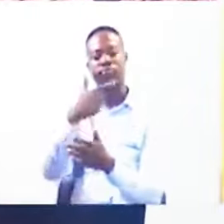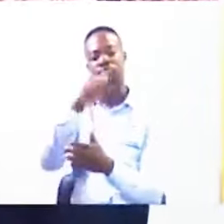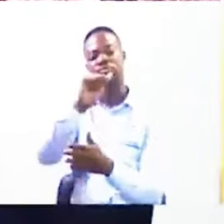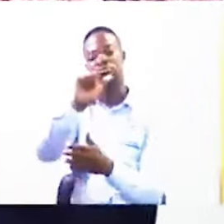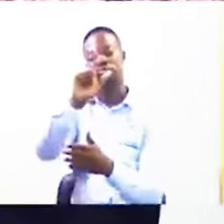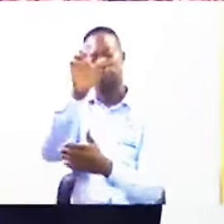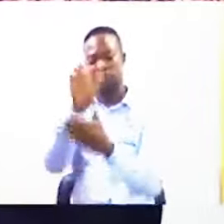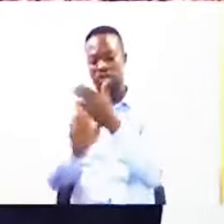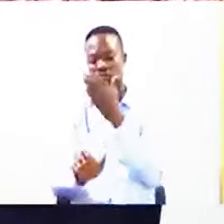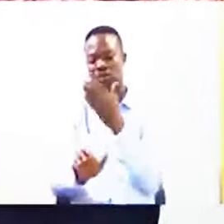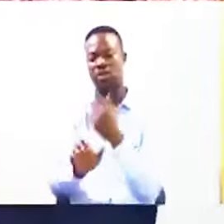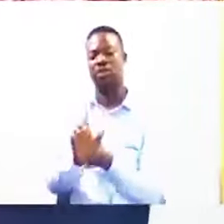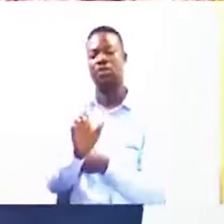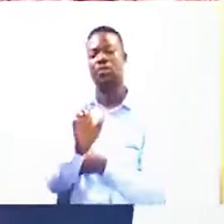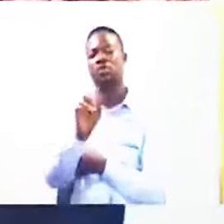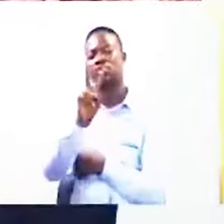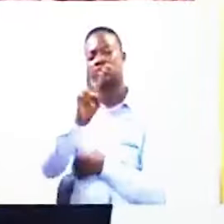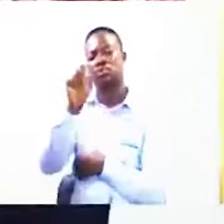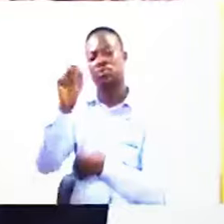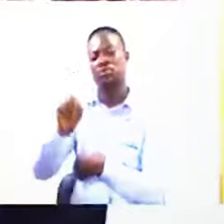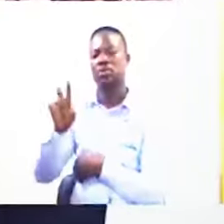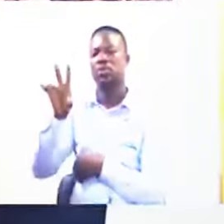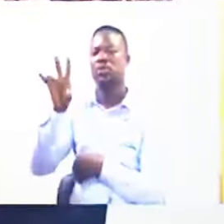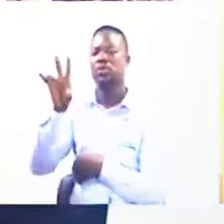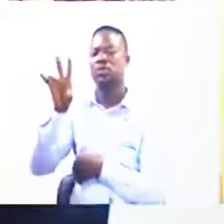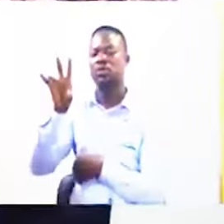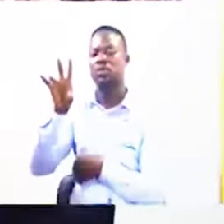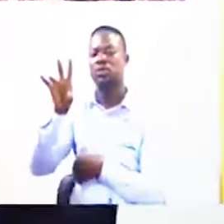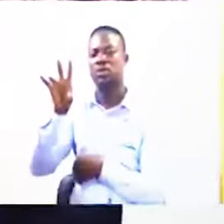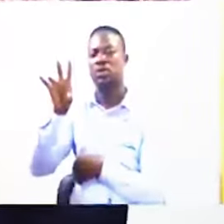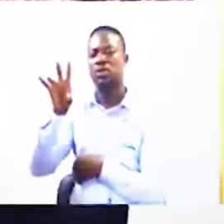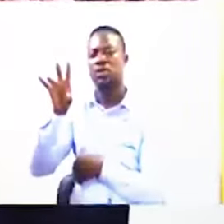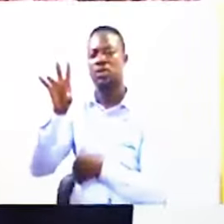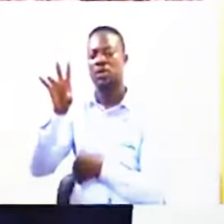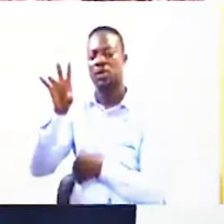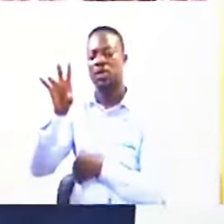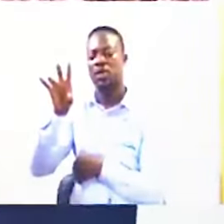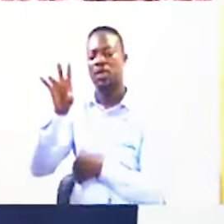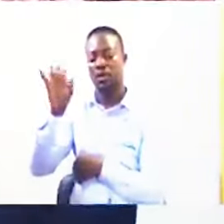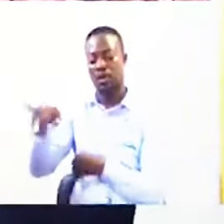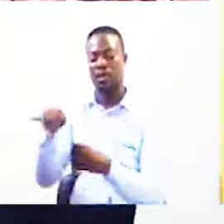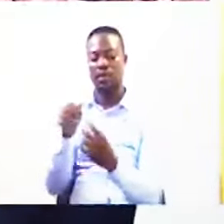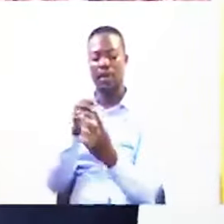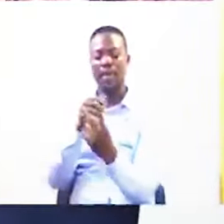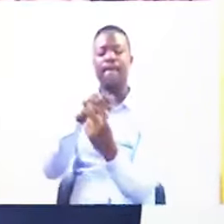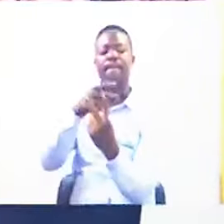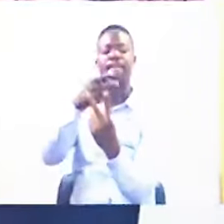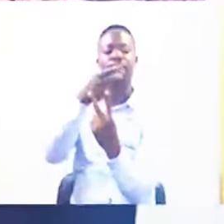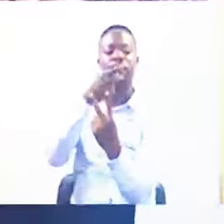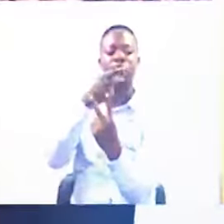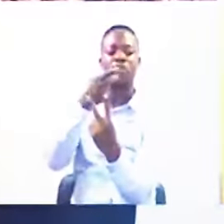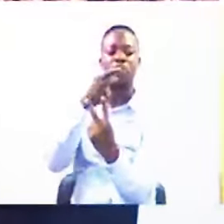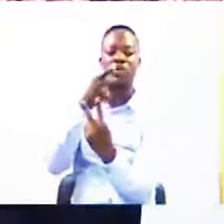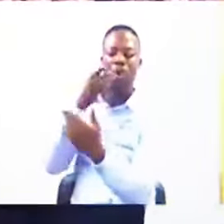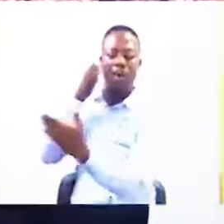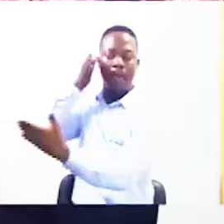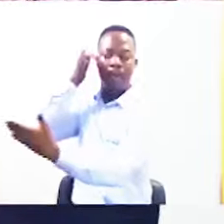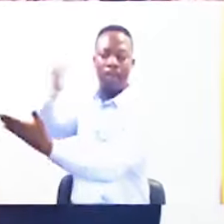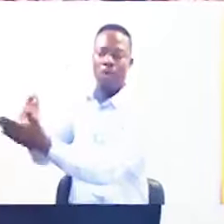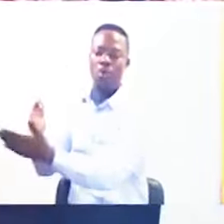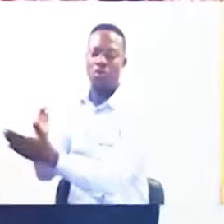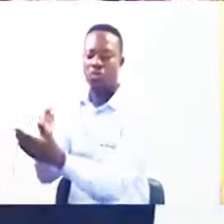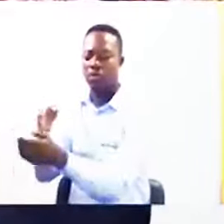verse 11. So this one is Paul opposes Peter. We will look at the